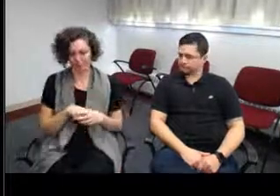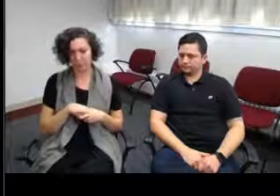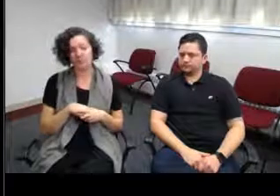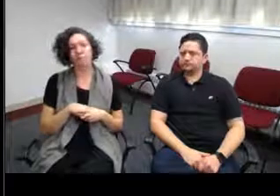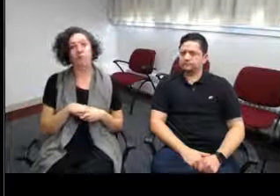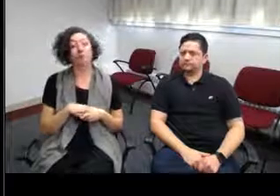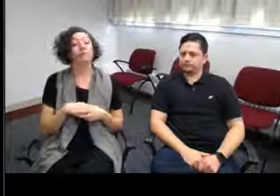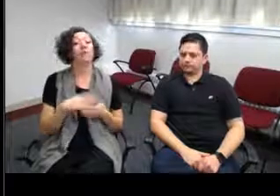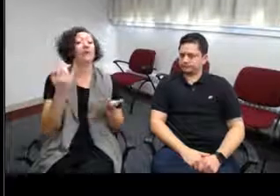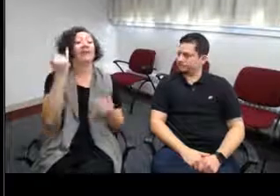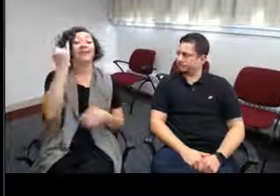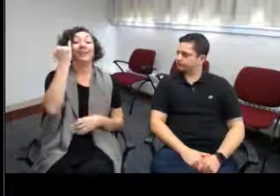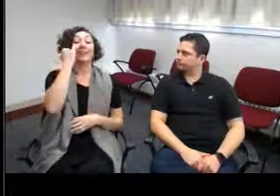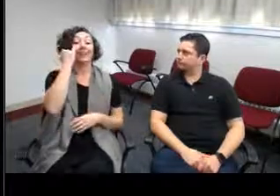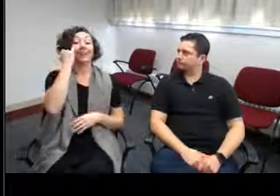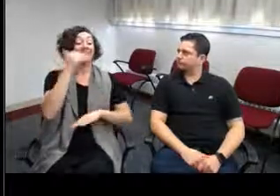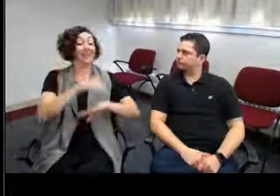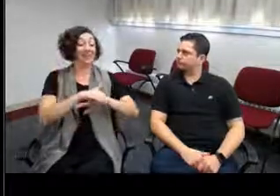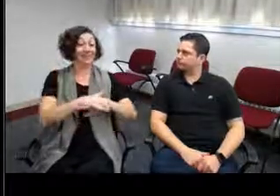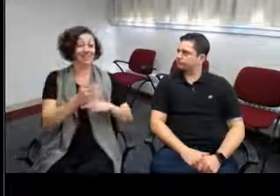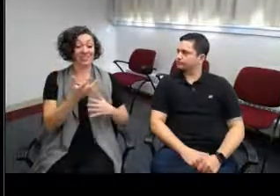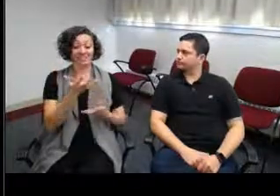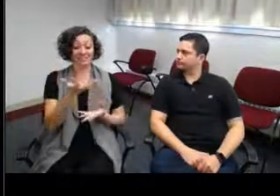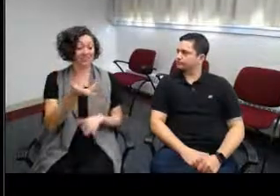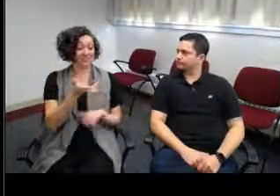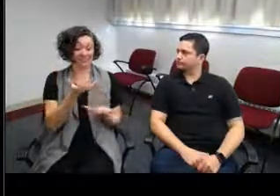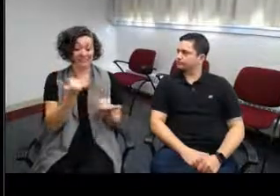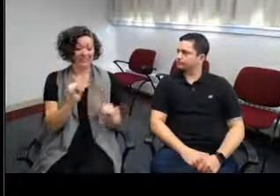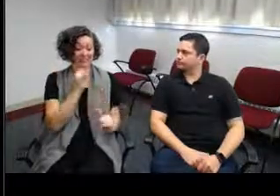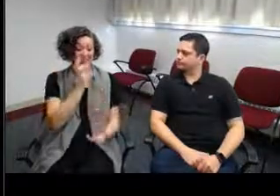Plain text, simple principles.